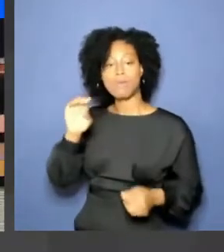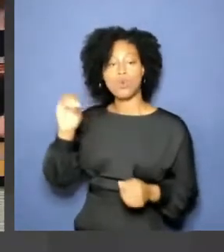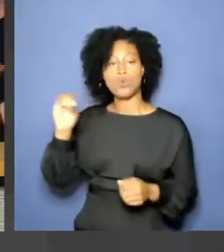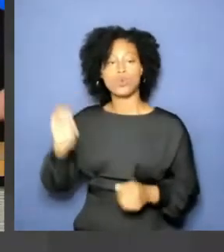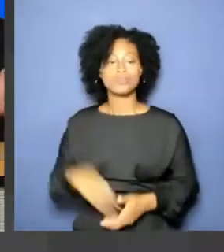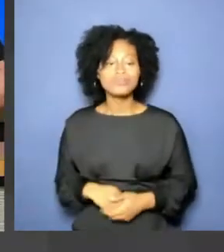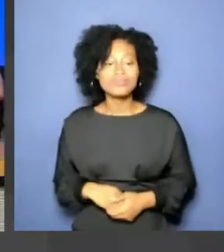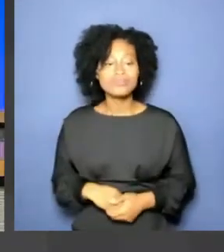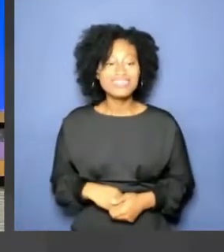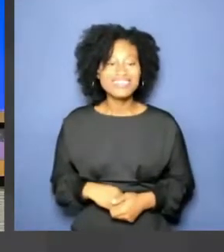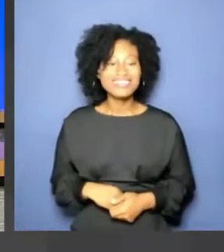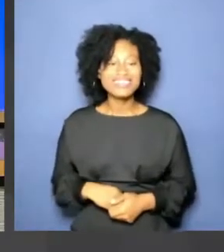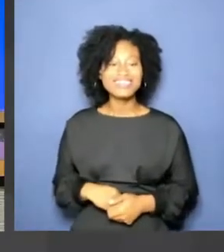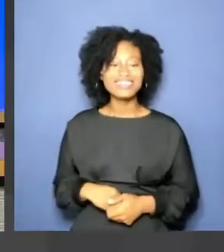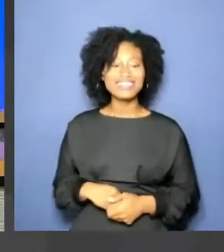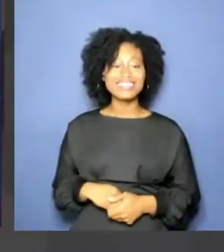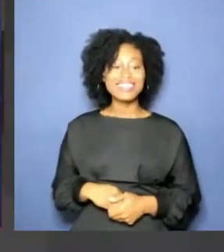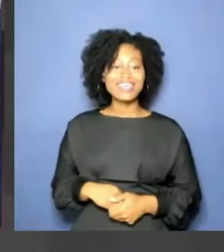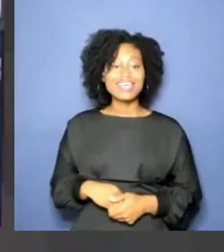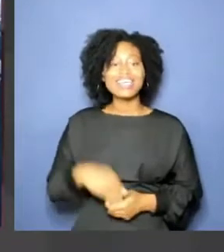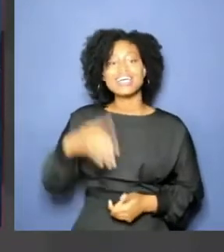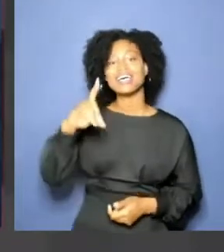David Niesagen.